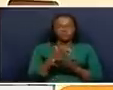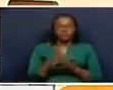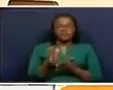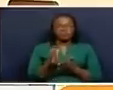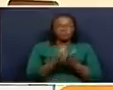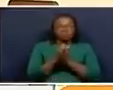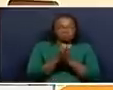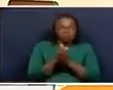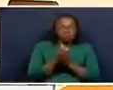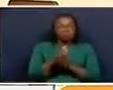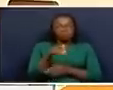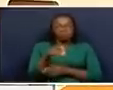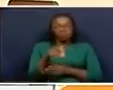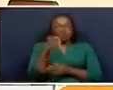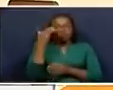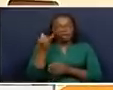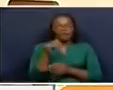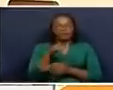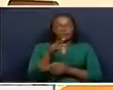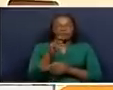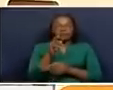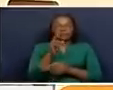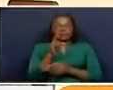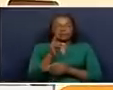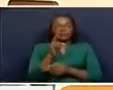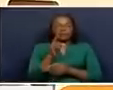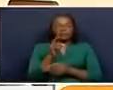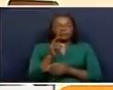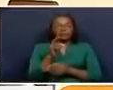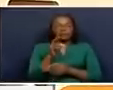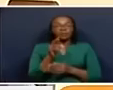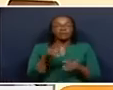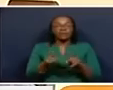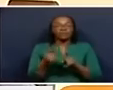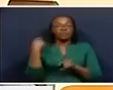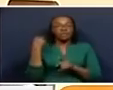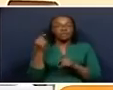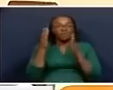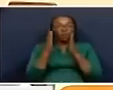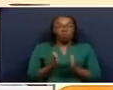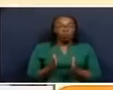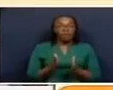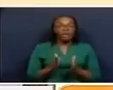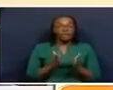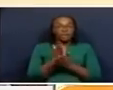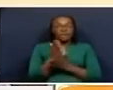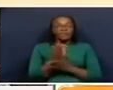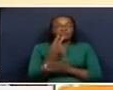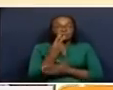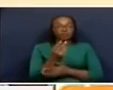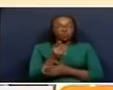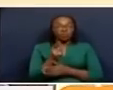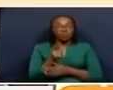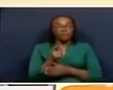curiosity, because Honorable Odinga has been demonized in that. And yesterday they humanized them. They saw that he's a human being, he's a decent